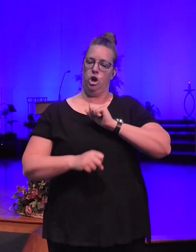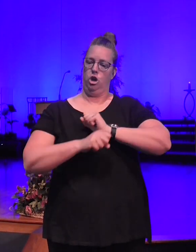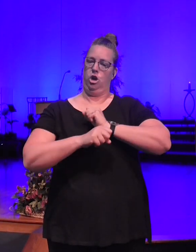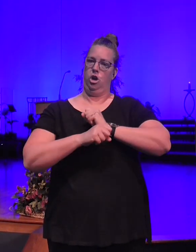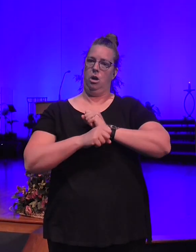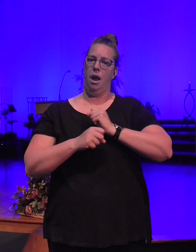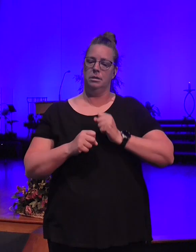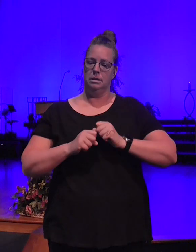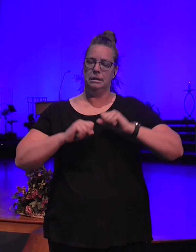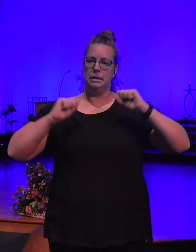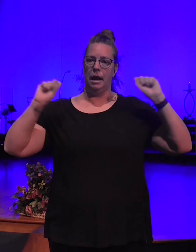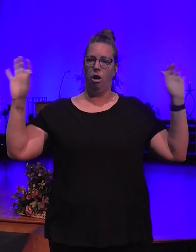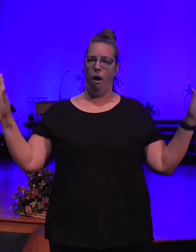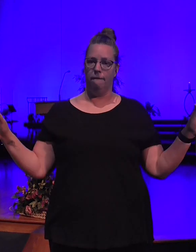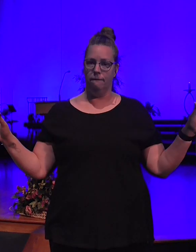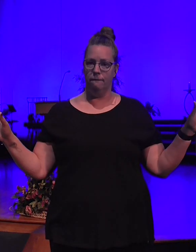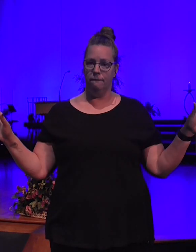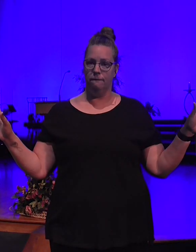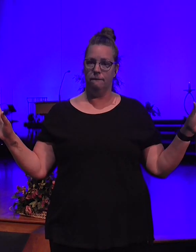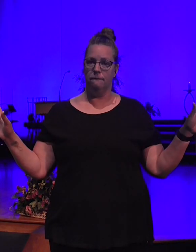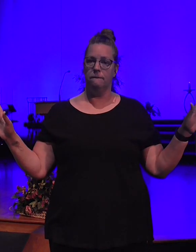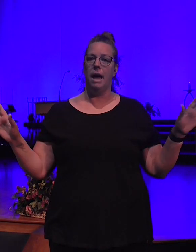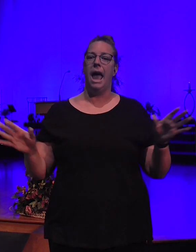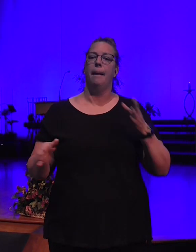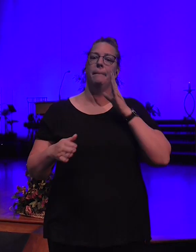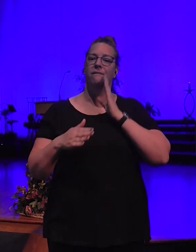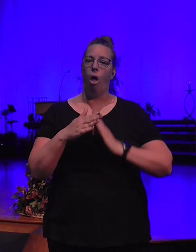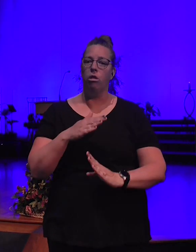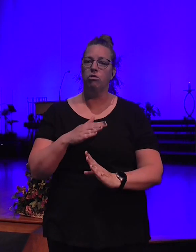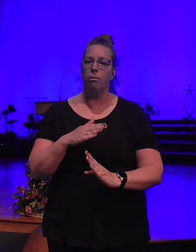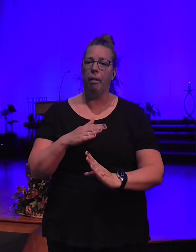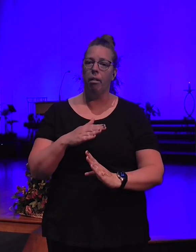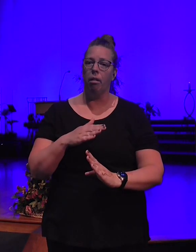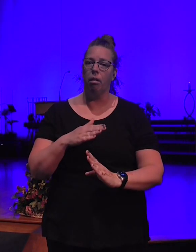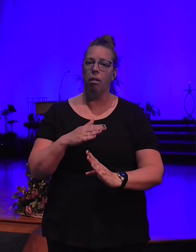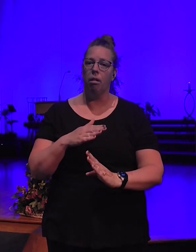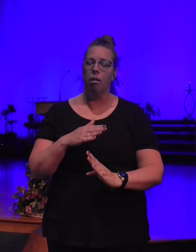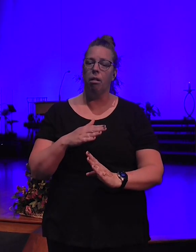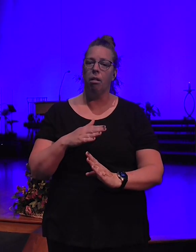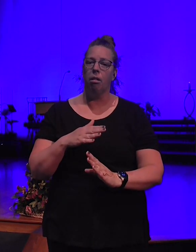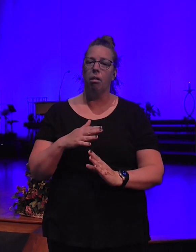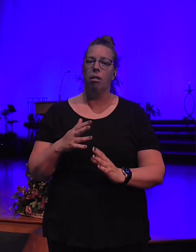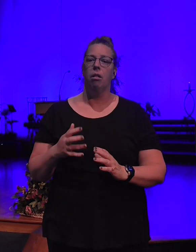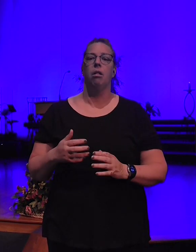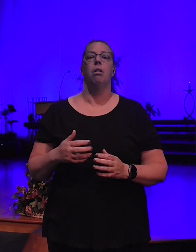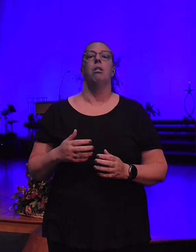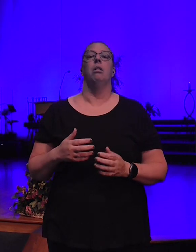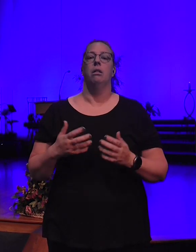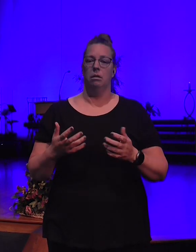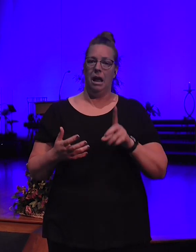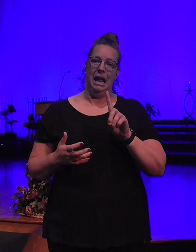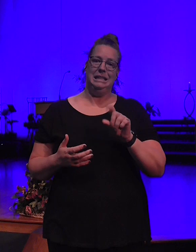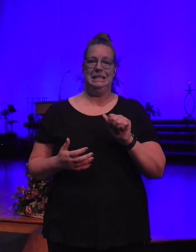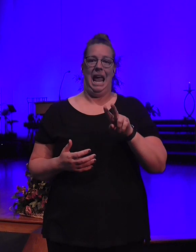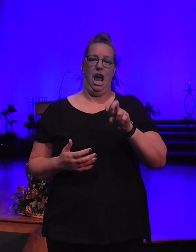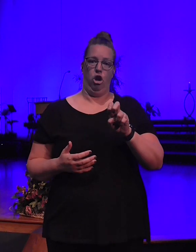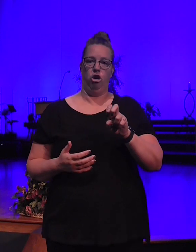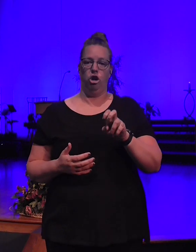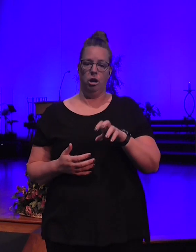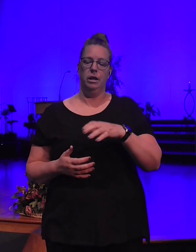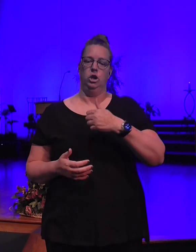be vulnerable. Dare to unwrap yourself and dare to